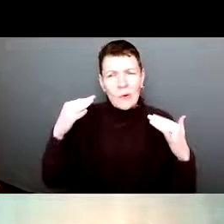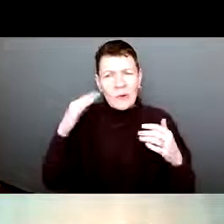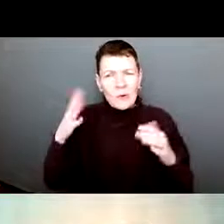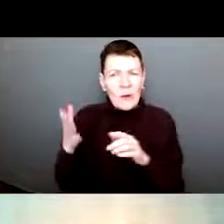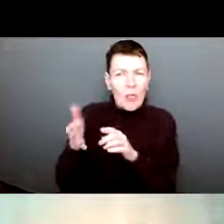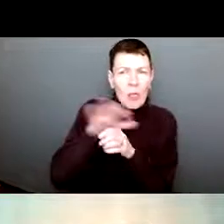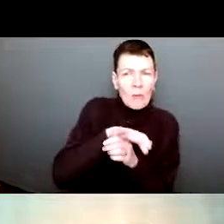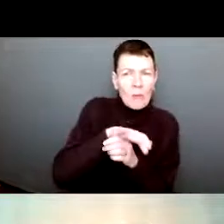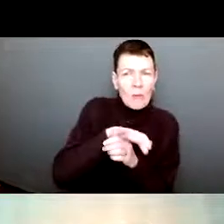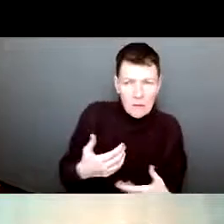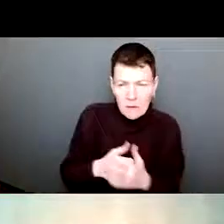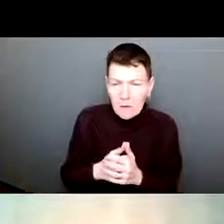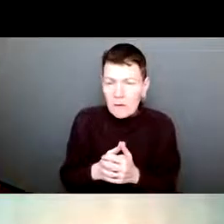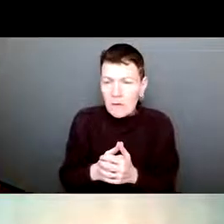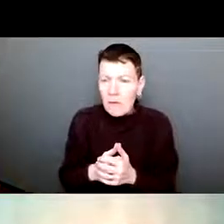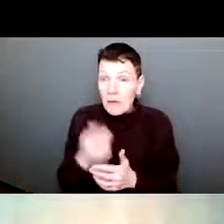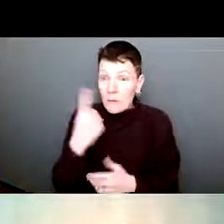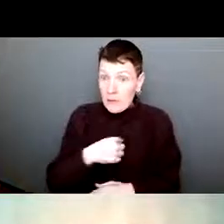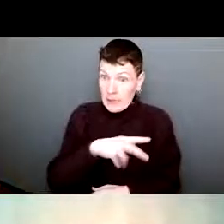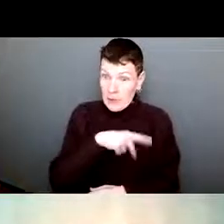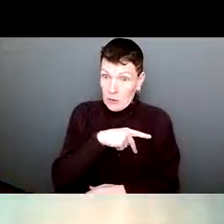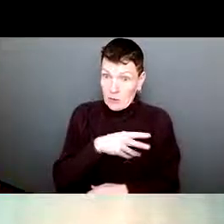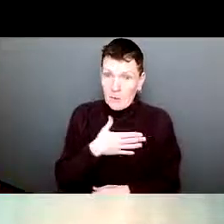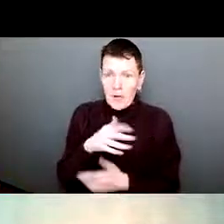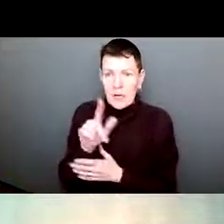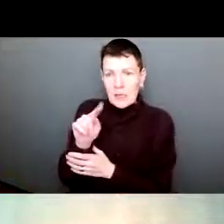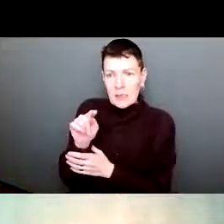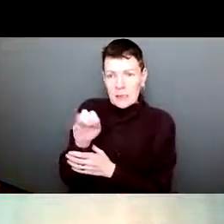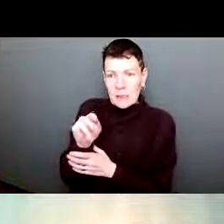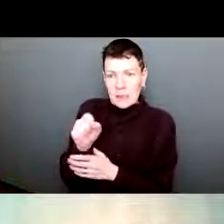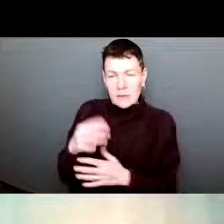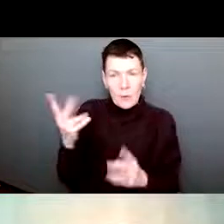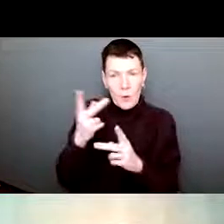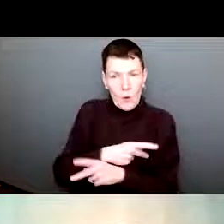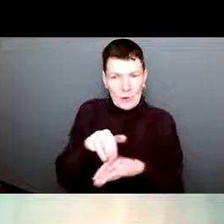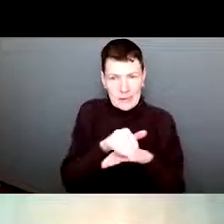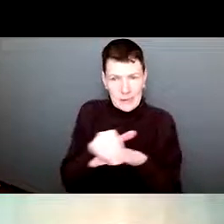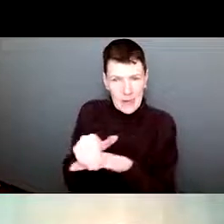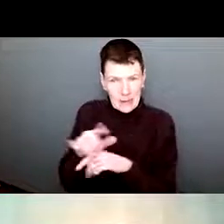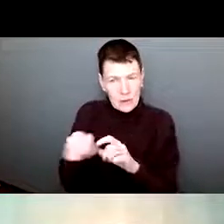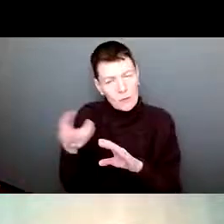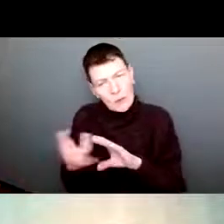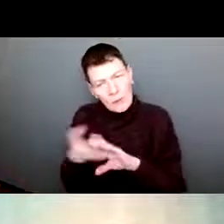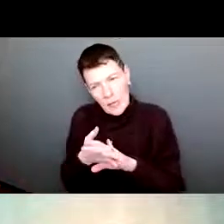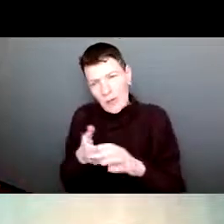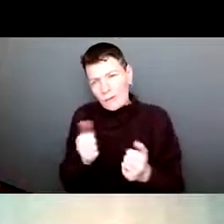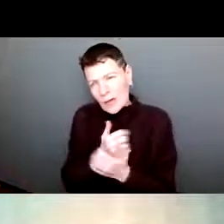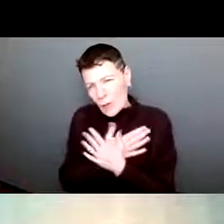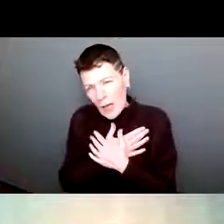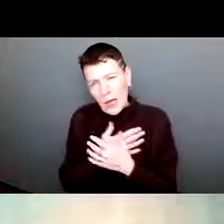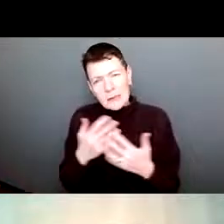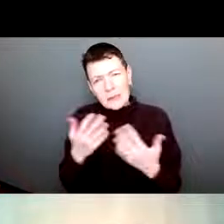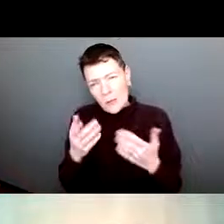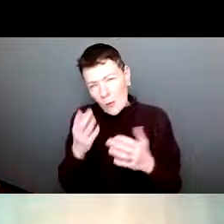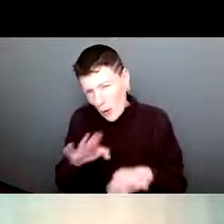little bit. For me personally, my tinnitus is loudest at night when I'm kind of going to bed and I'm trying to relax and I'm in a